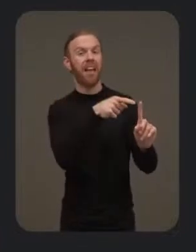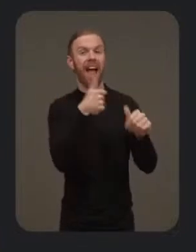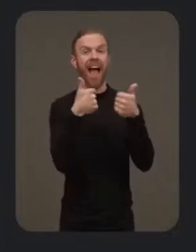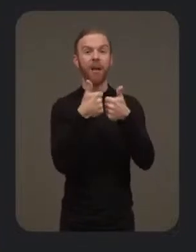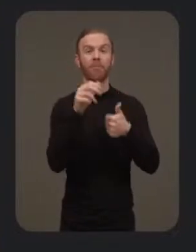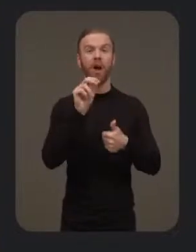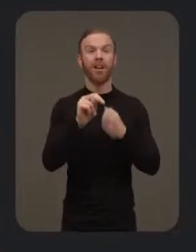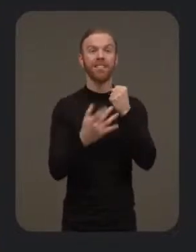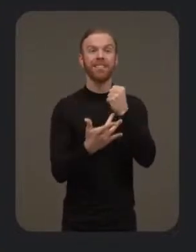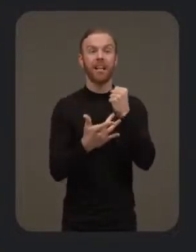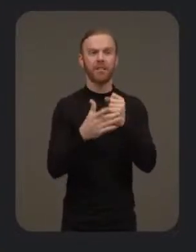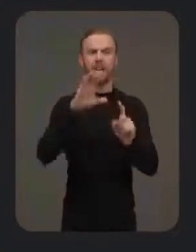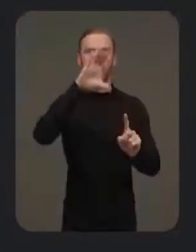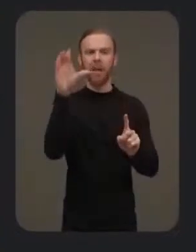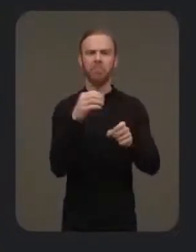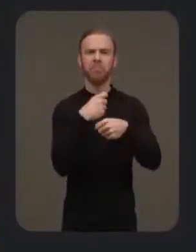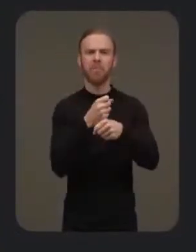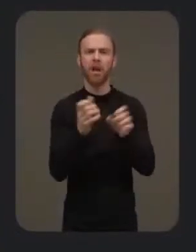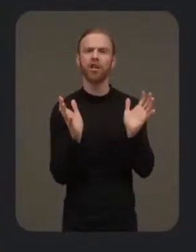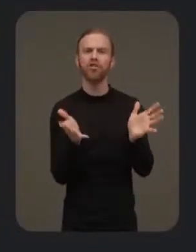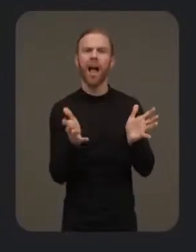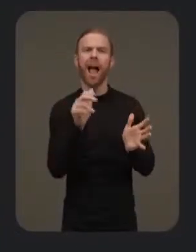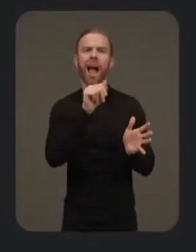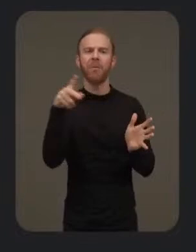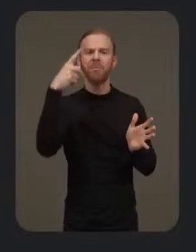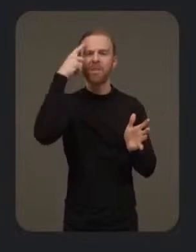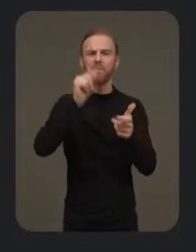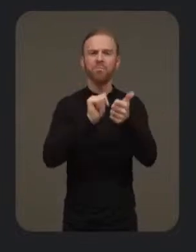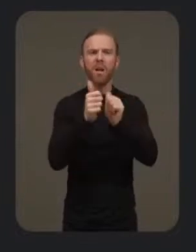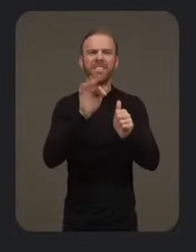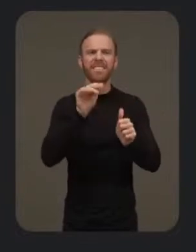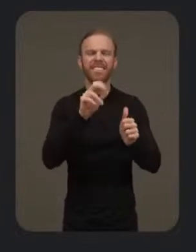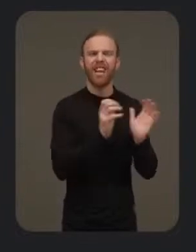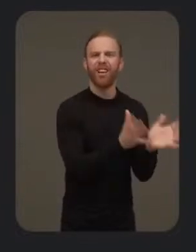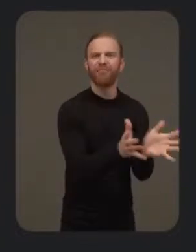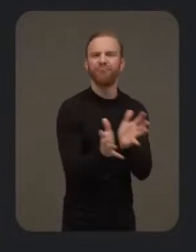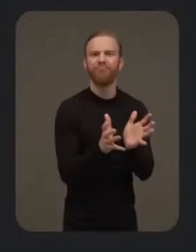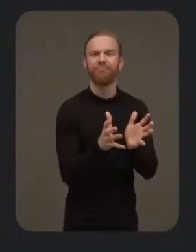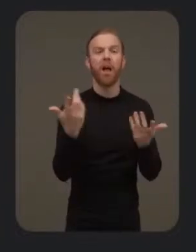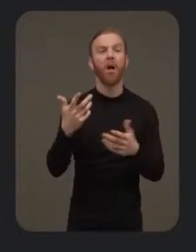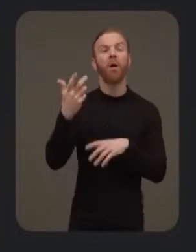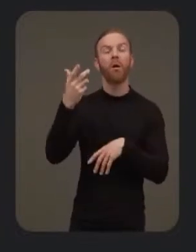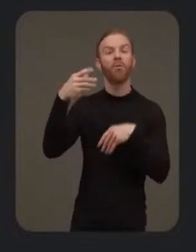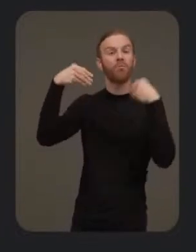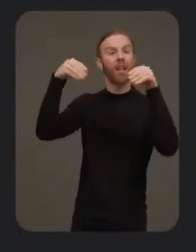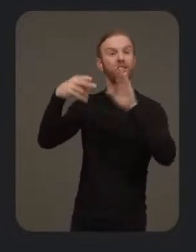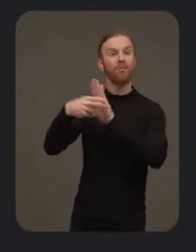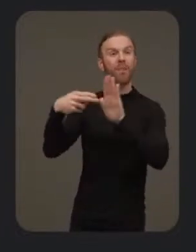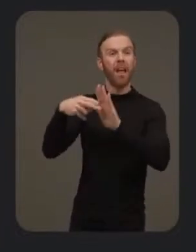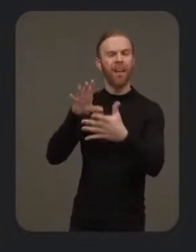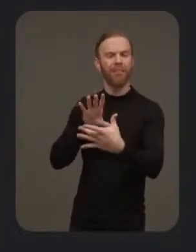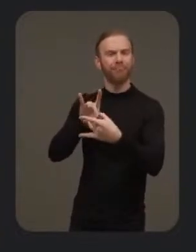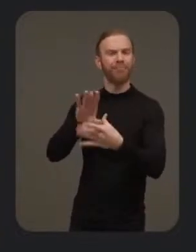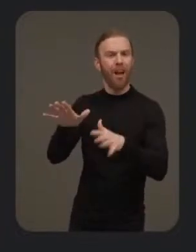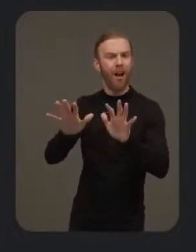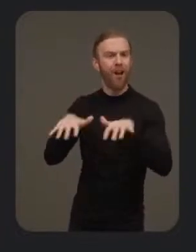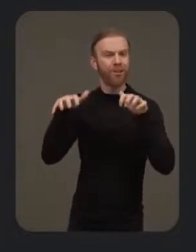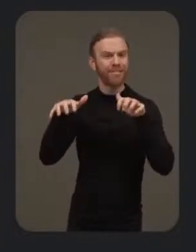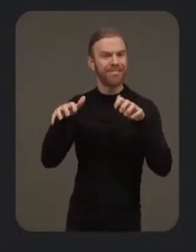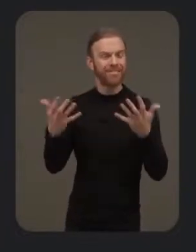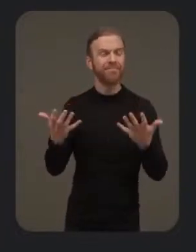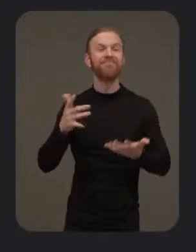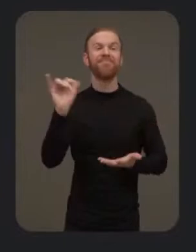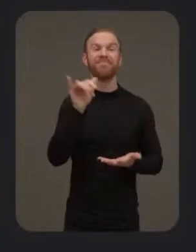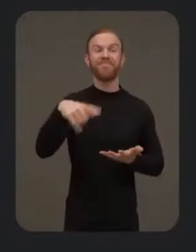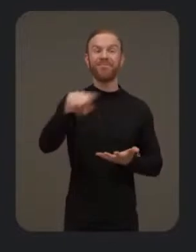On Technology, a company that makes chat apps for sports fans and retail brands to connect with their audiences. And